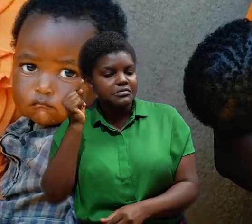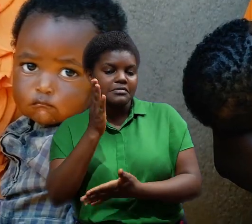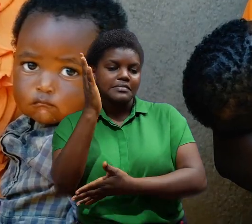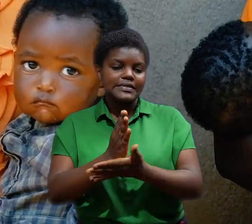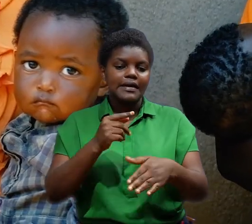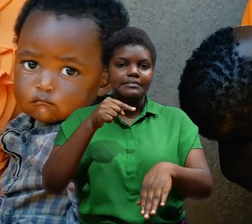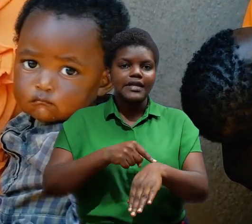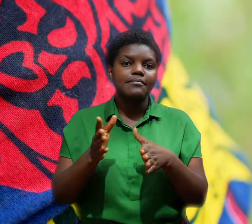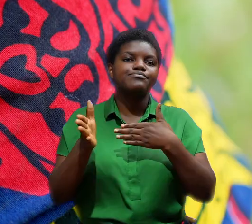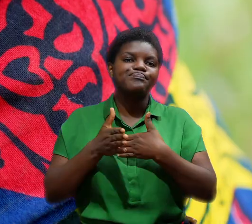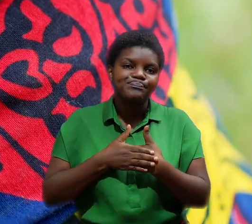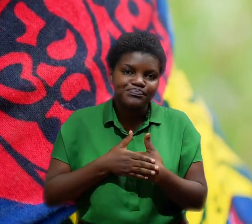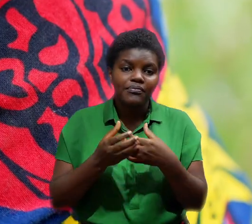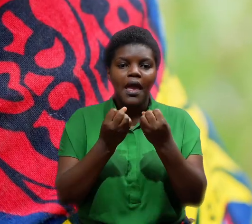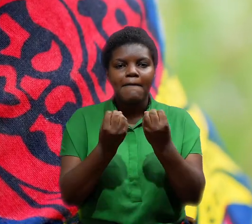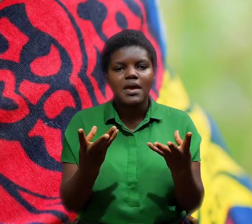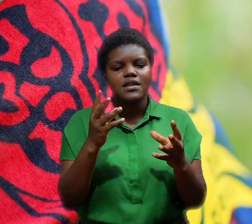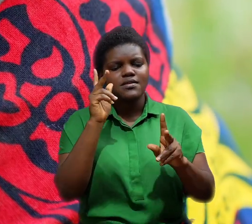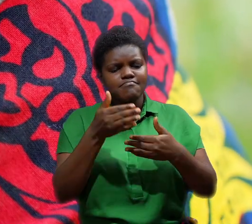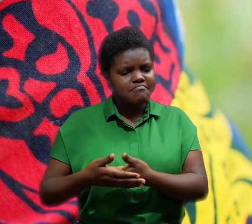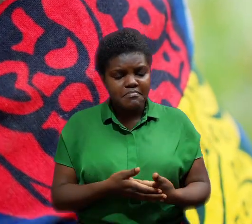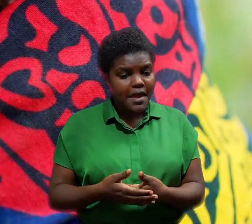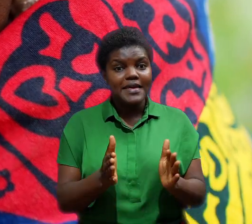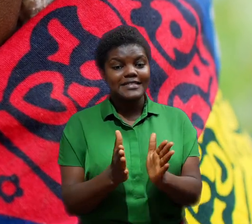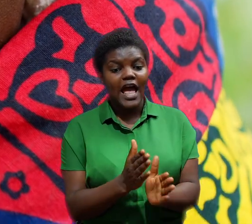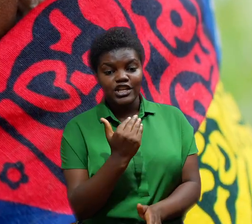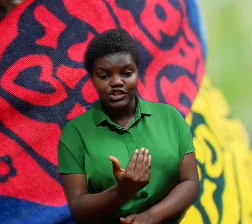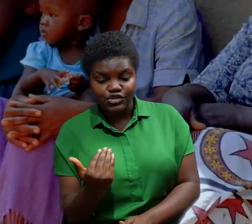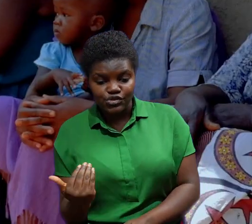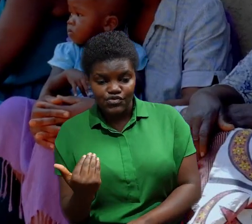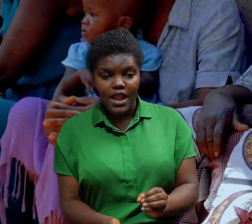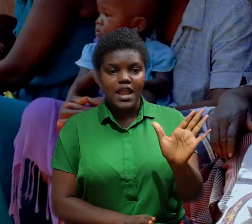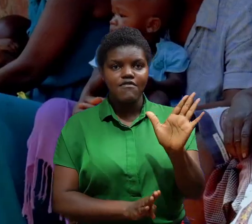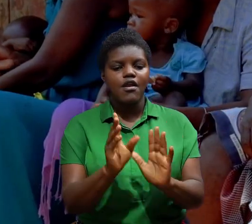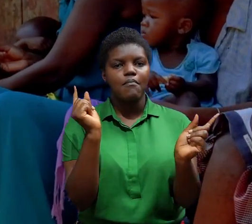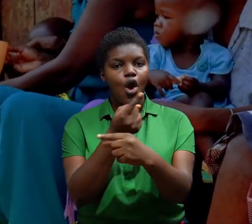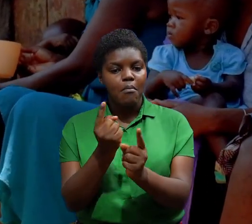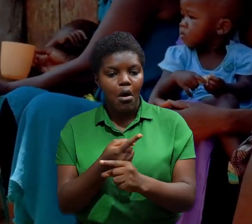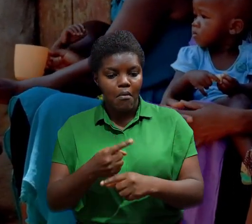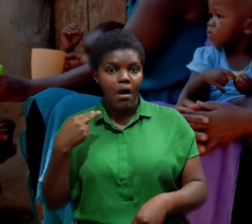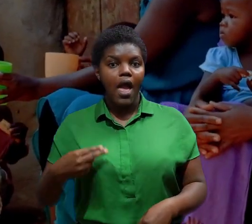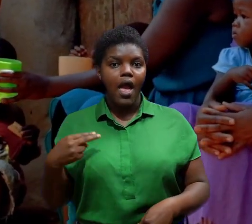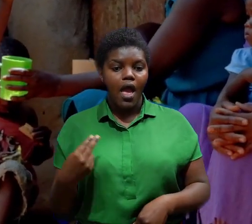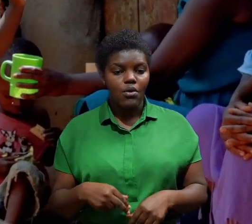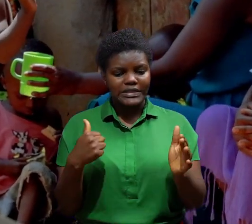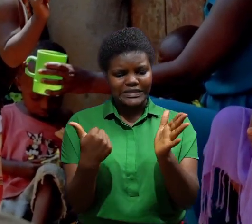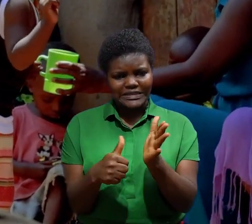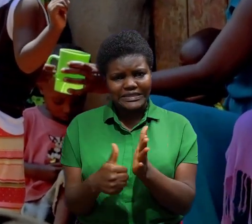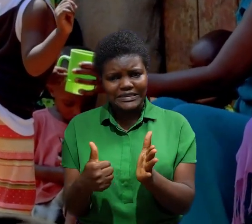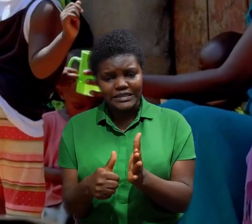is sometimes shattered. Many babies and children develop different health complications